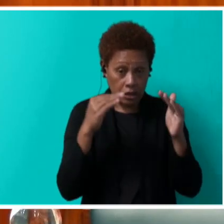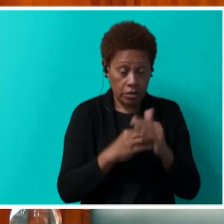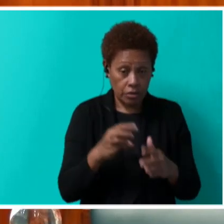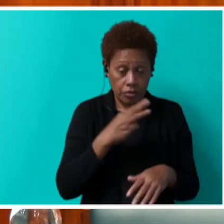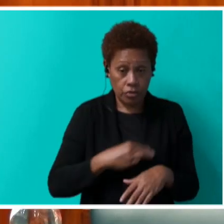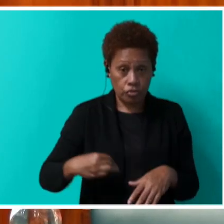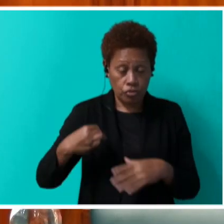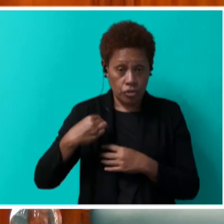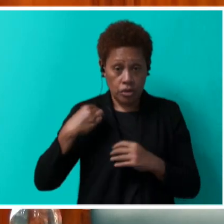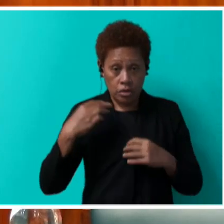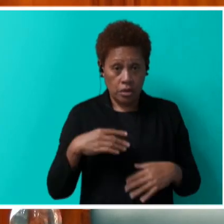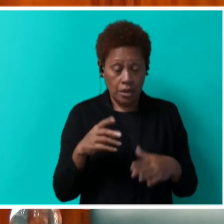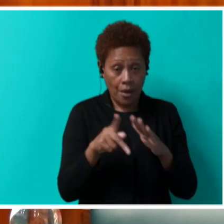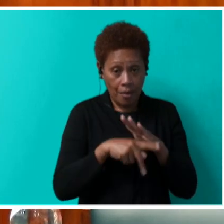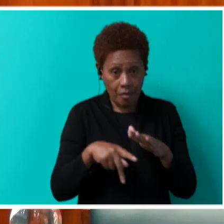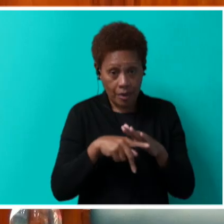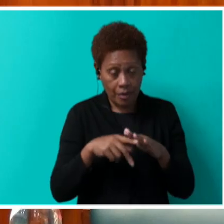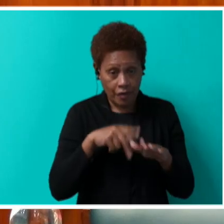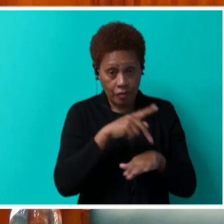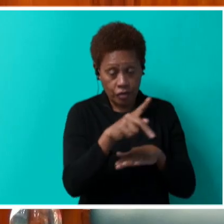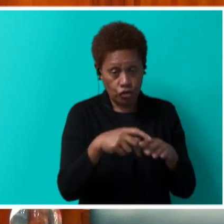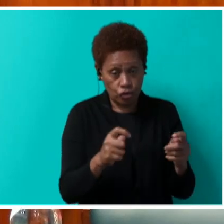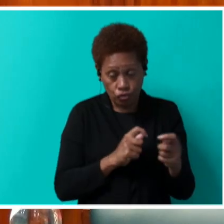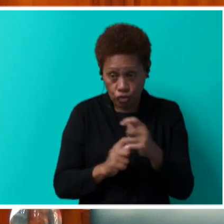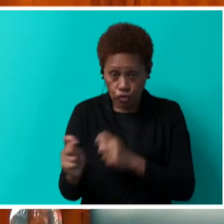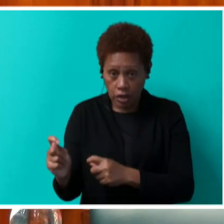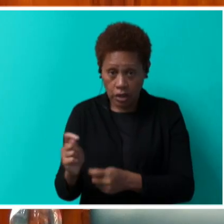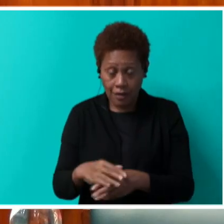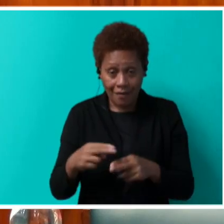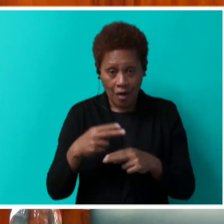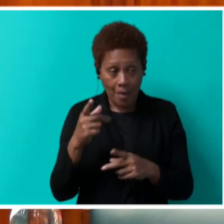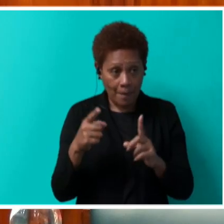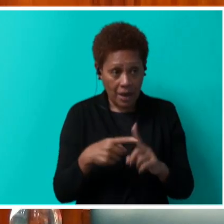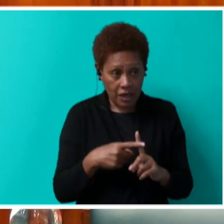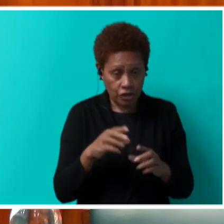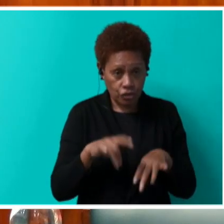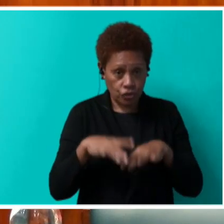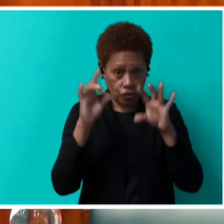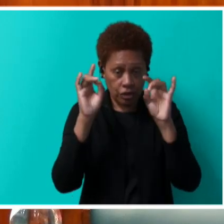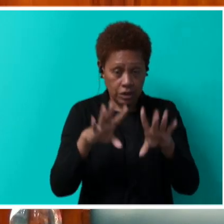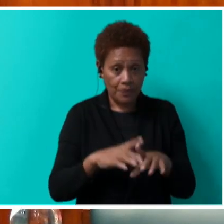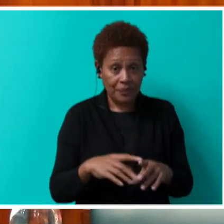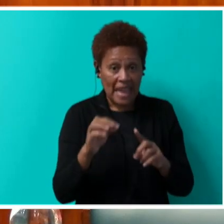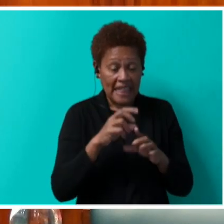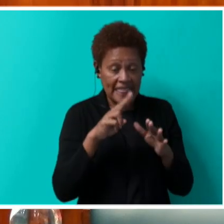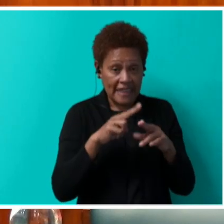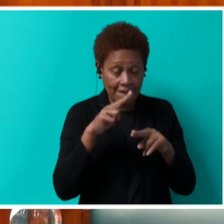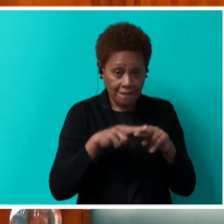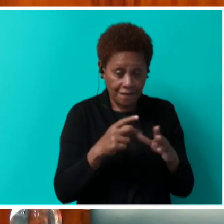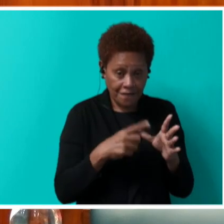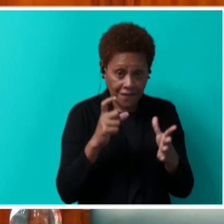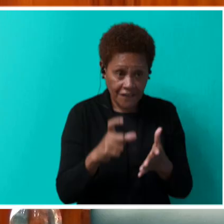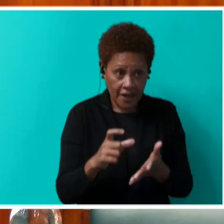Primary Industries, Pacific Trade, Farmer Plus, Australian Effect, and also the Ministry of